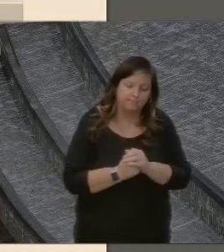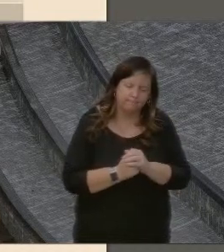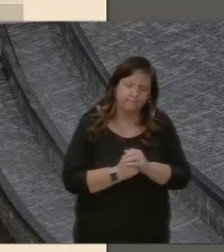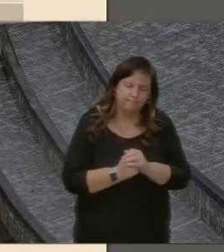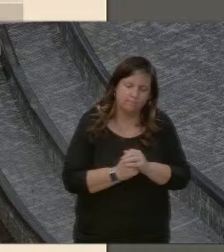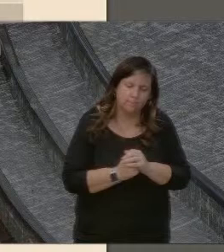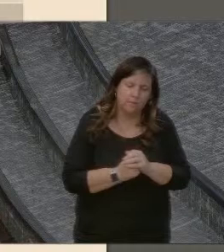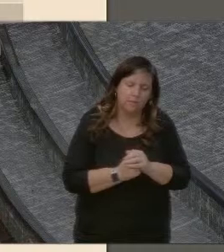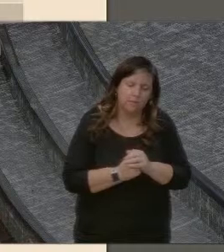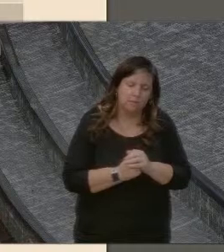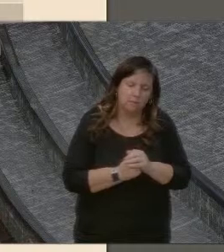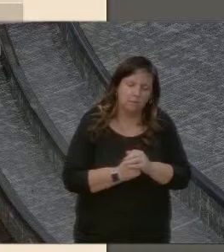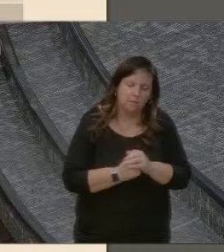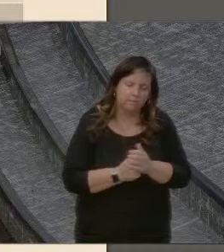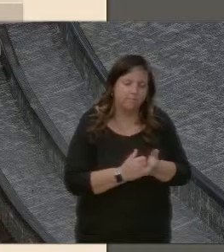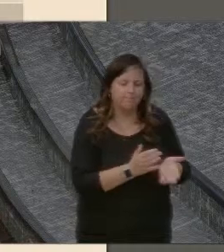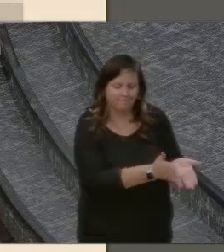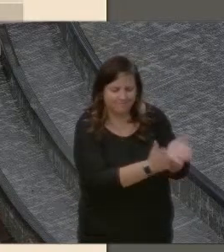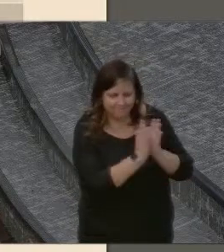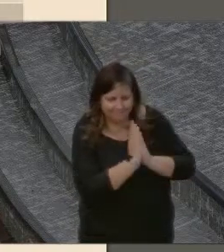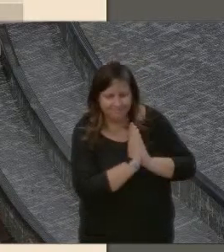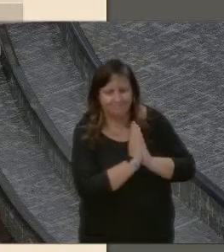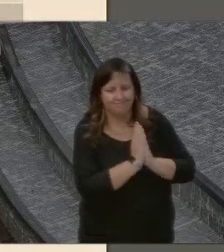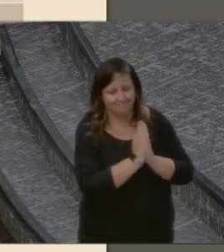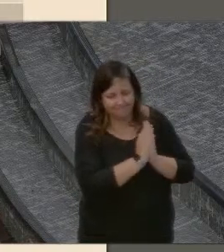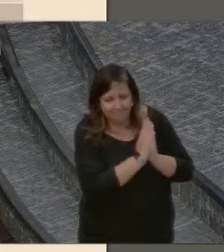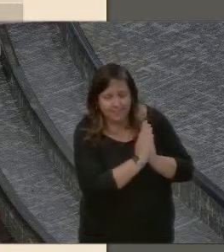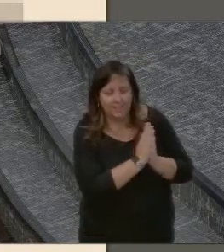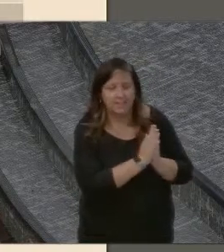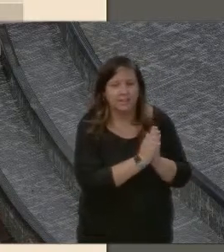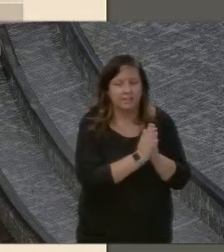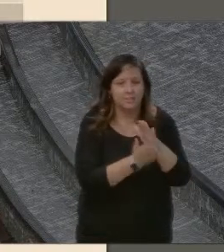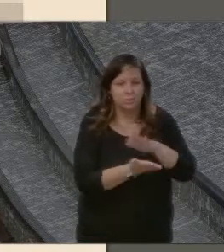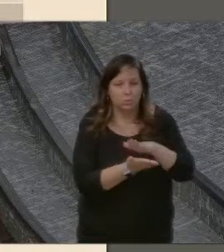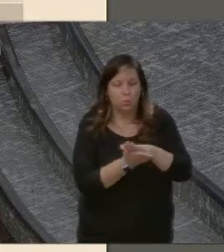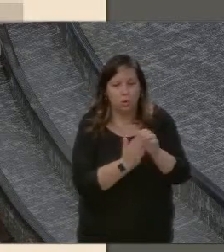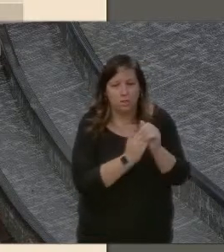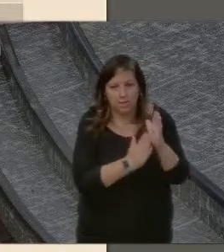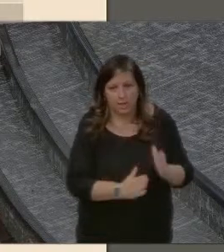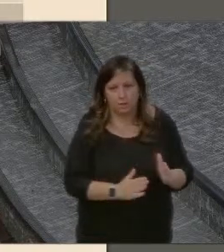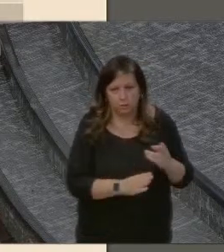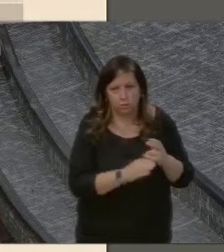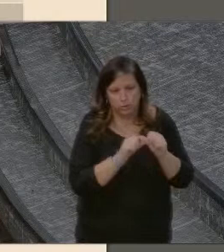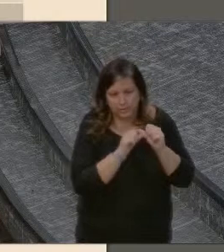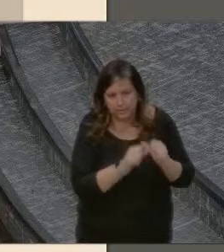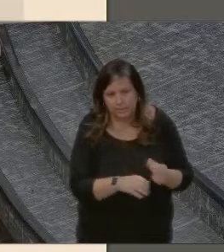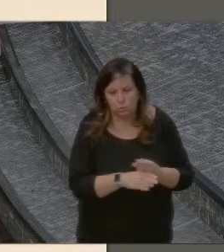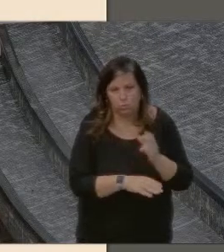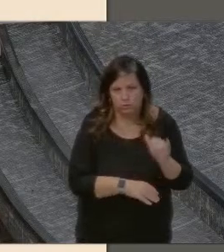school leaders to continue in their shift away from punitive disciplinary practices.